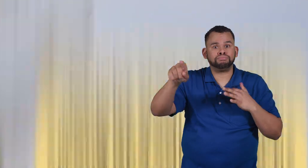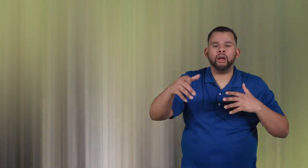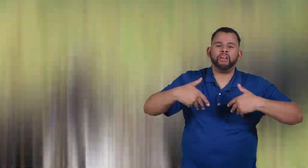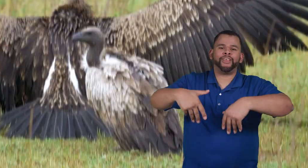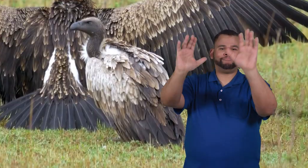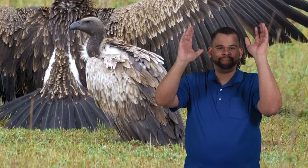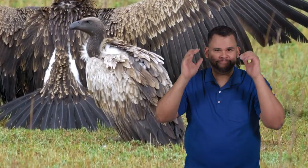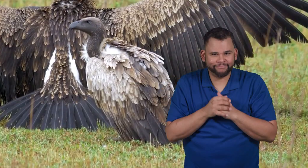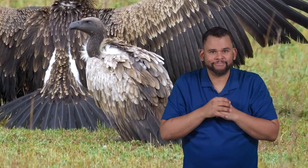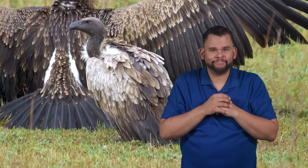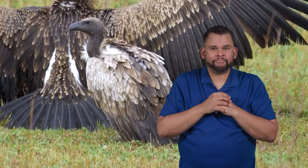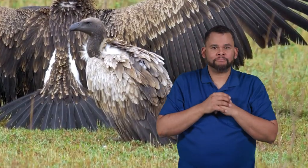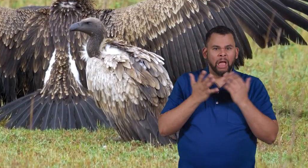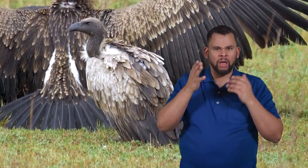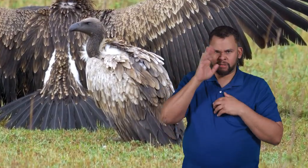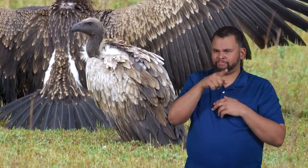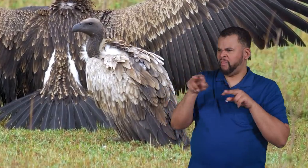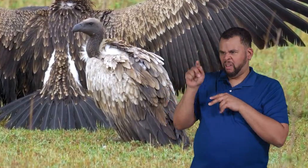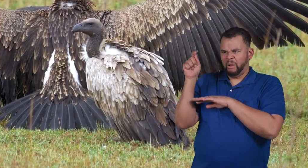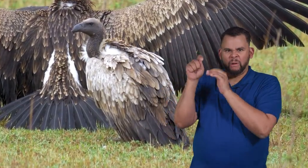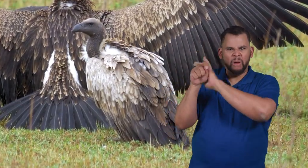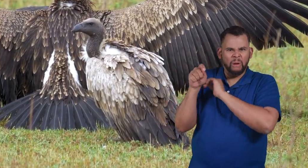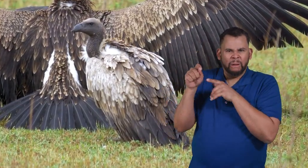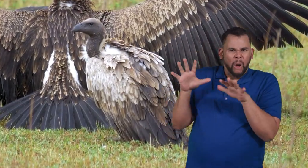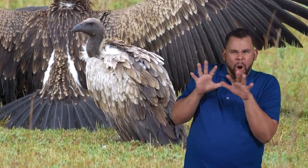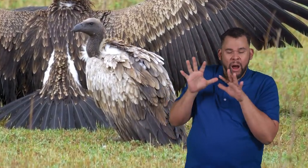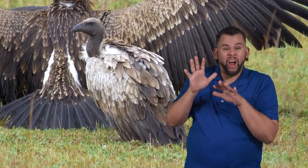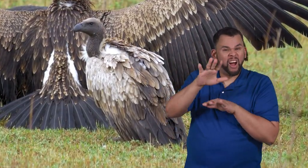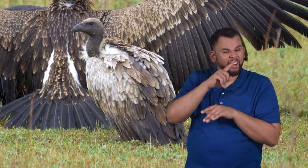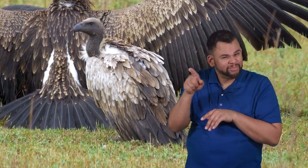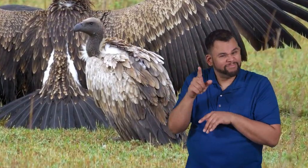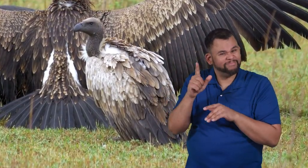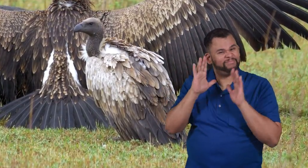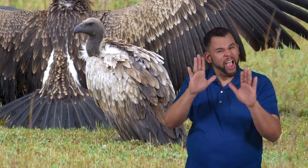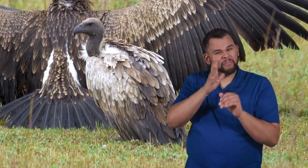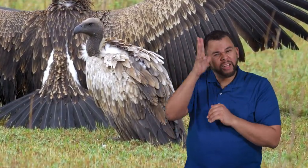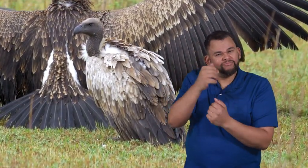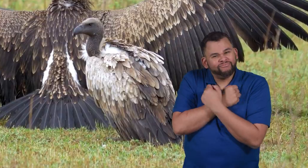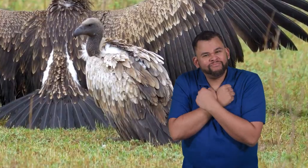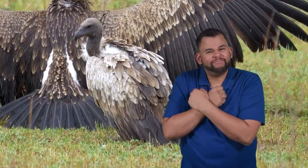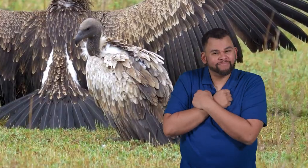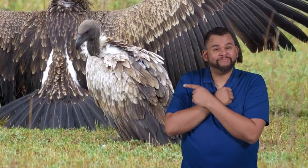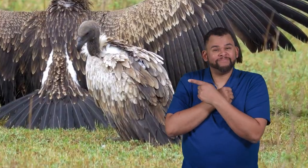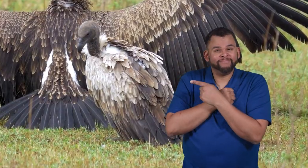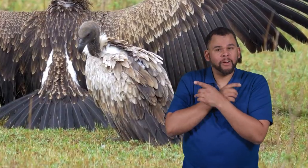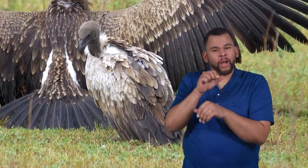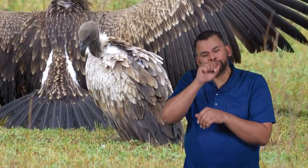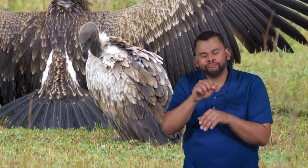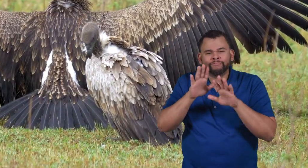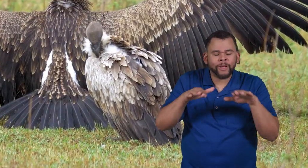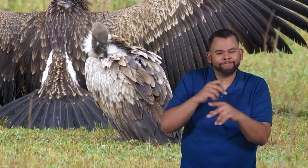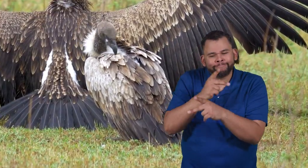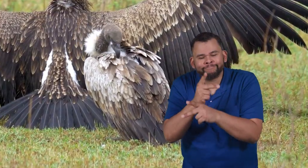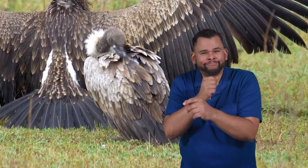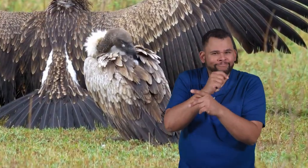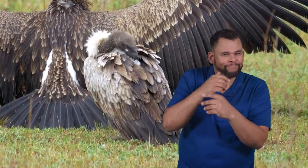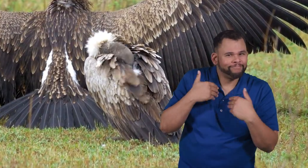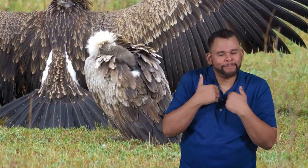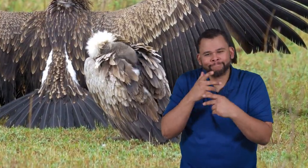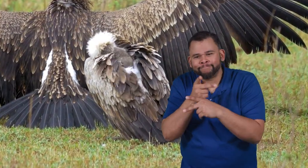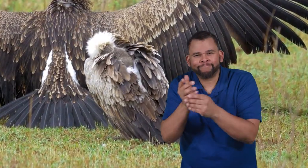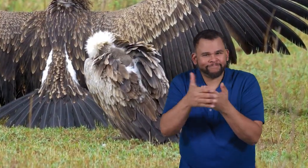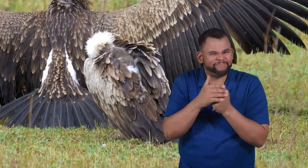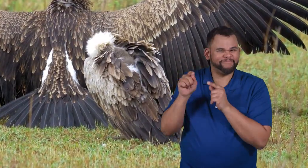Even though vultures might seem scary, they are loving parents, who make sure their chicks are well-fed and